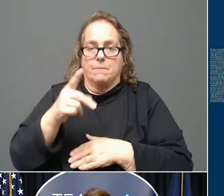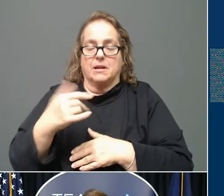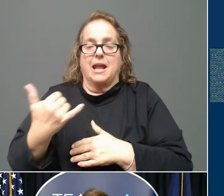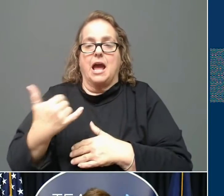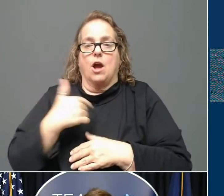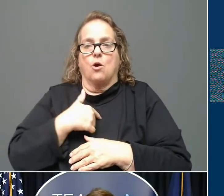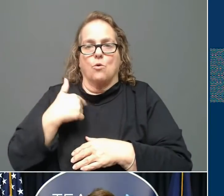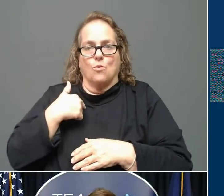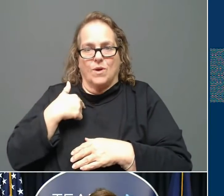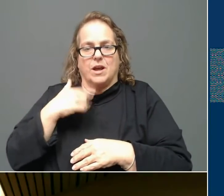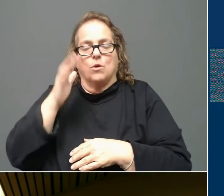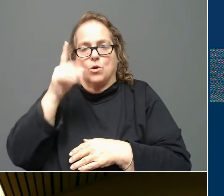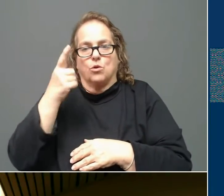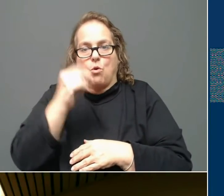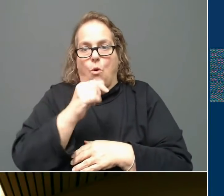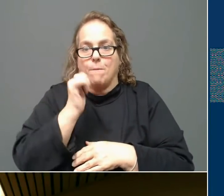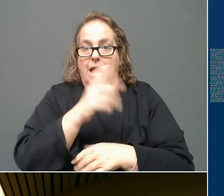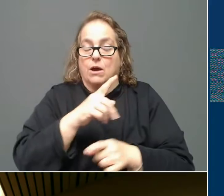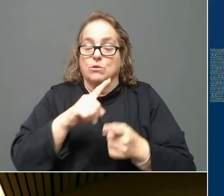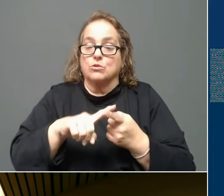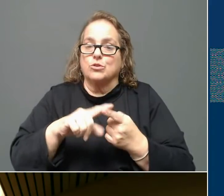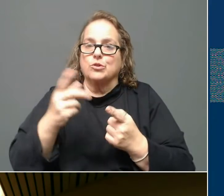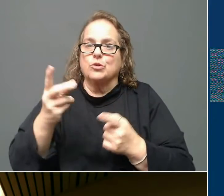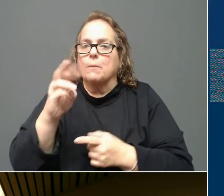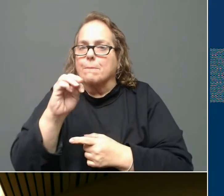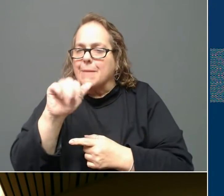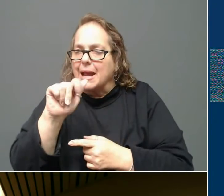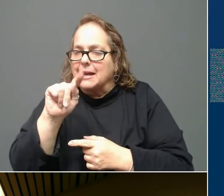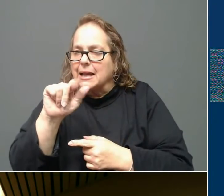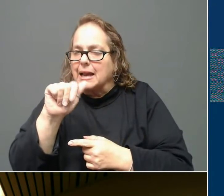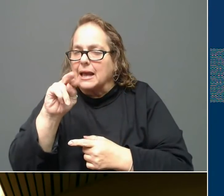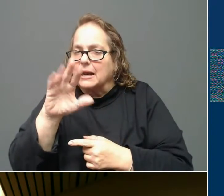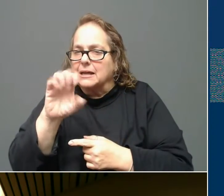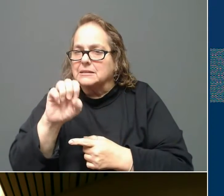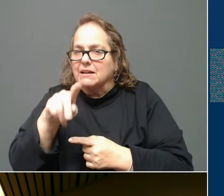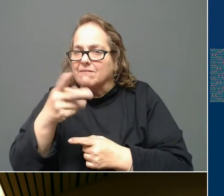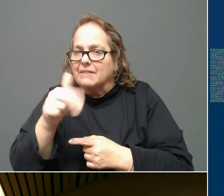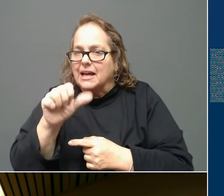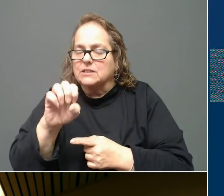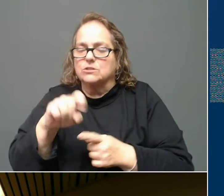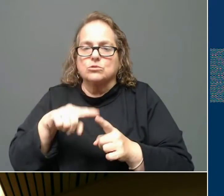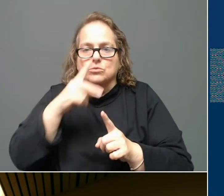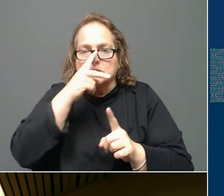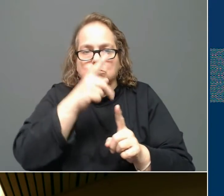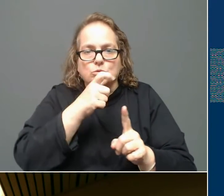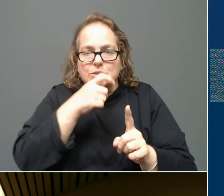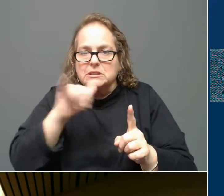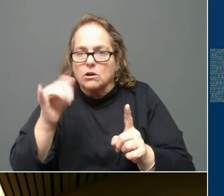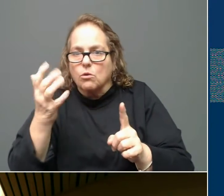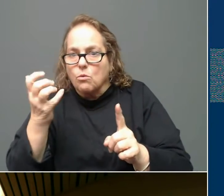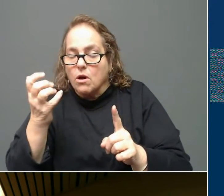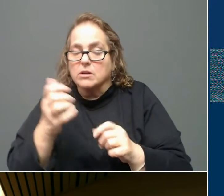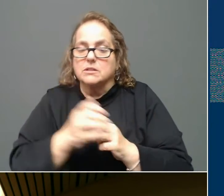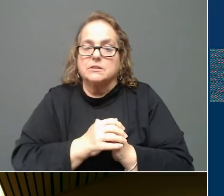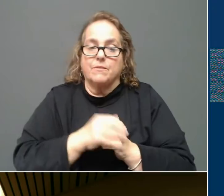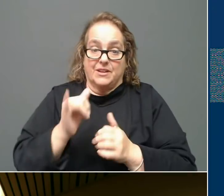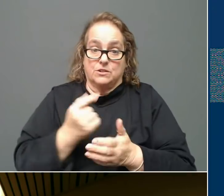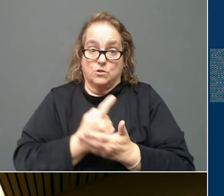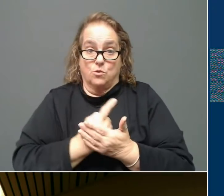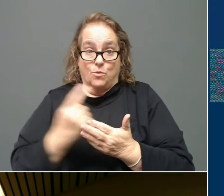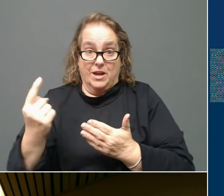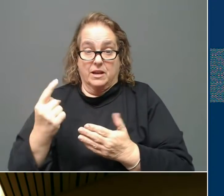continued vaccination in long-term care facilities. And over the course of this week, institutional long-term care facilities